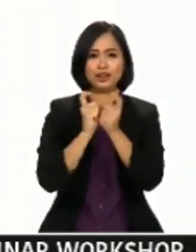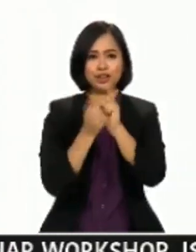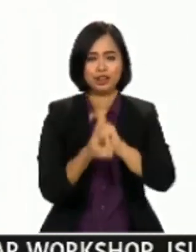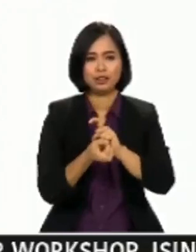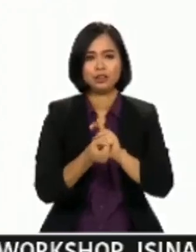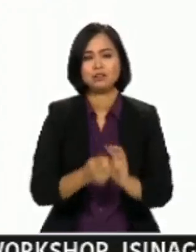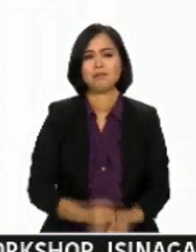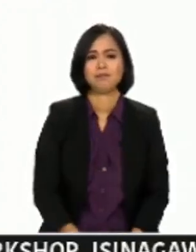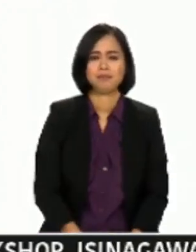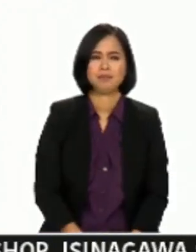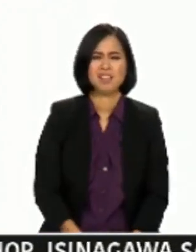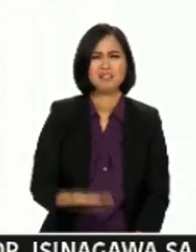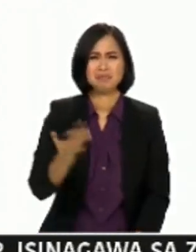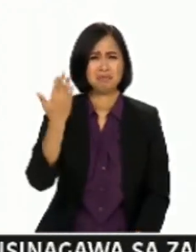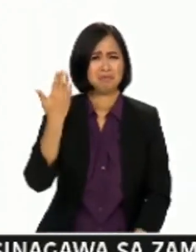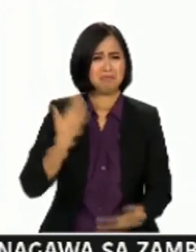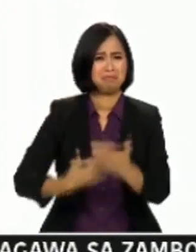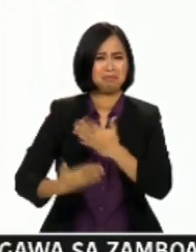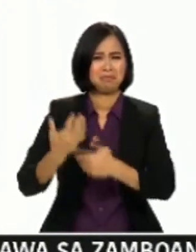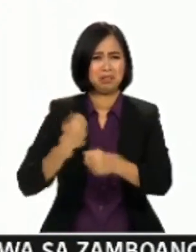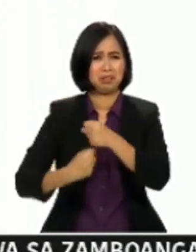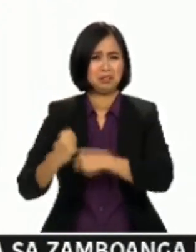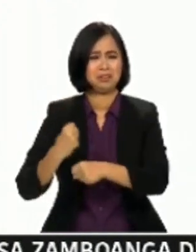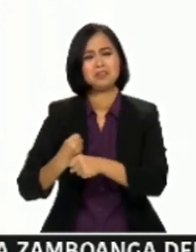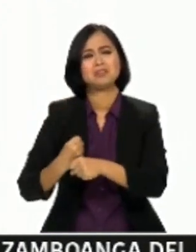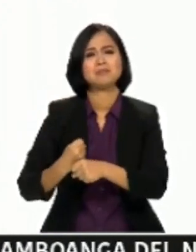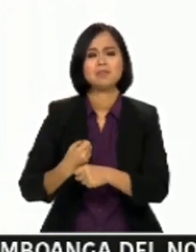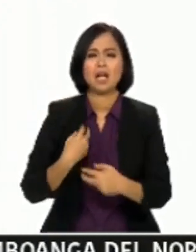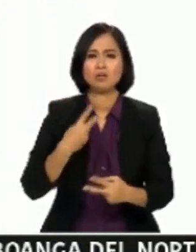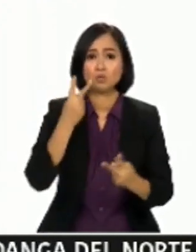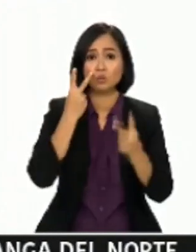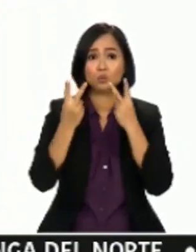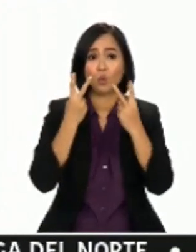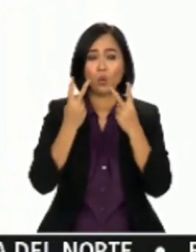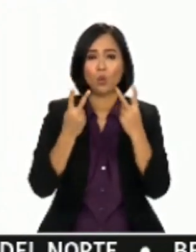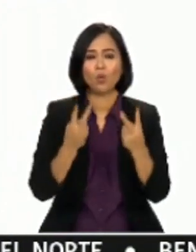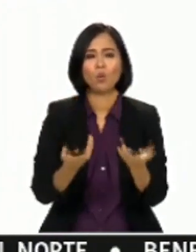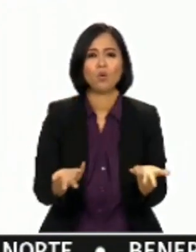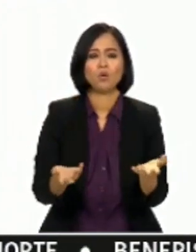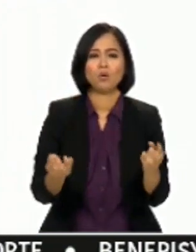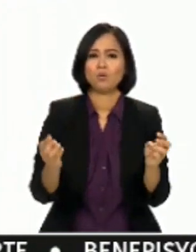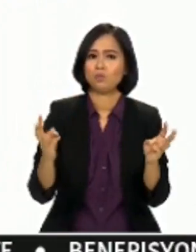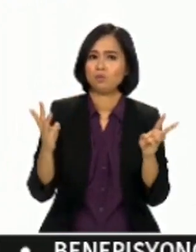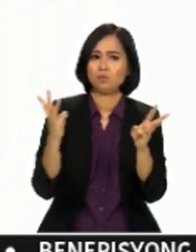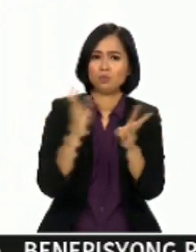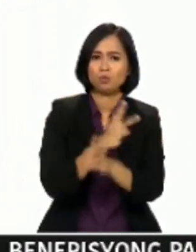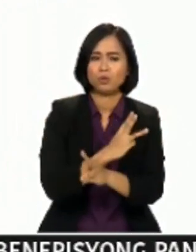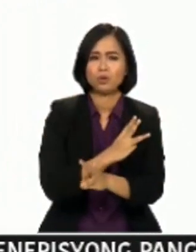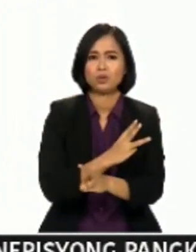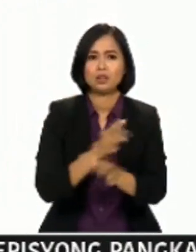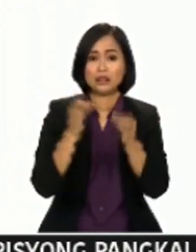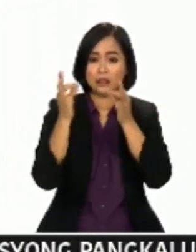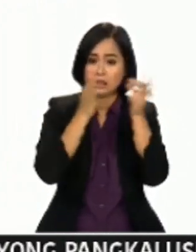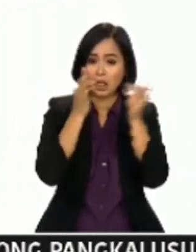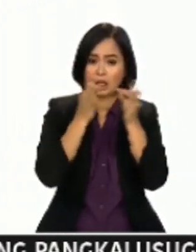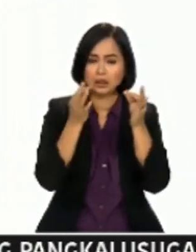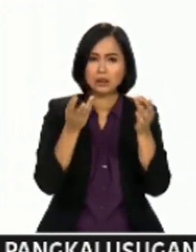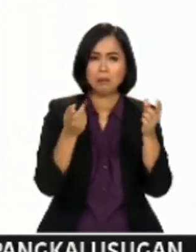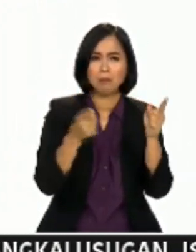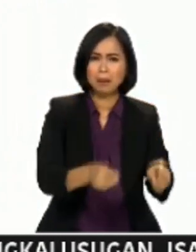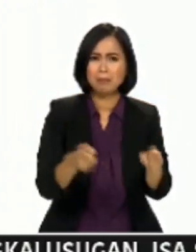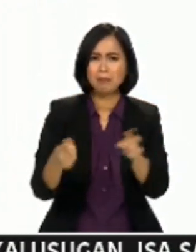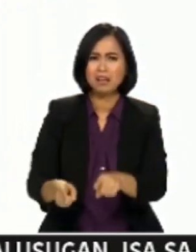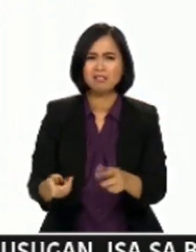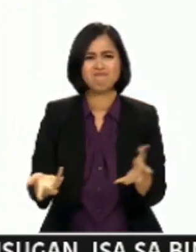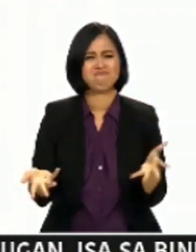ago, we saw the terrible devastation caused by illegal drugs.